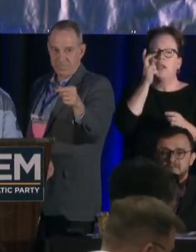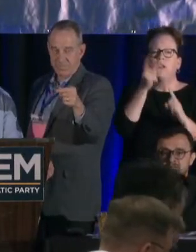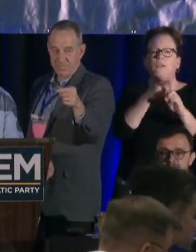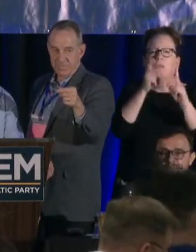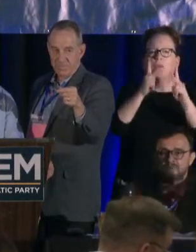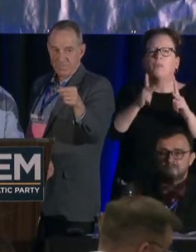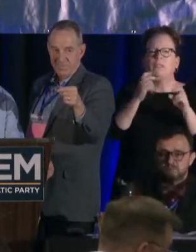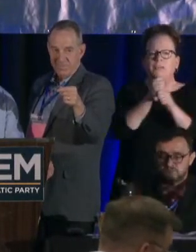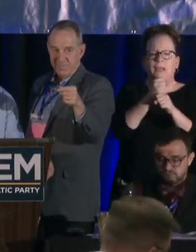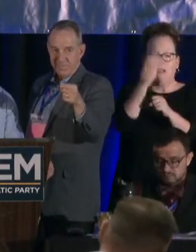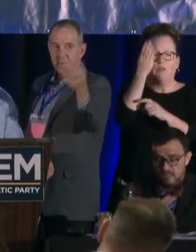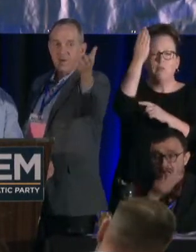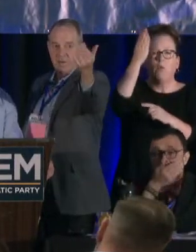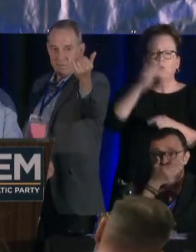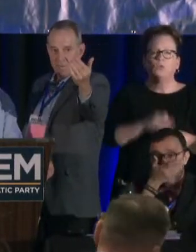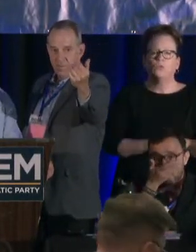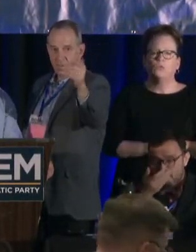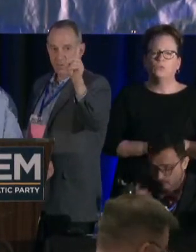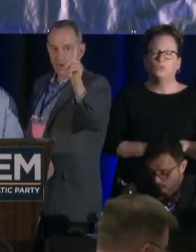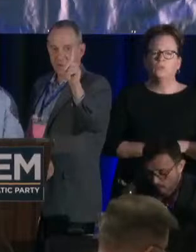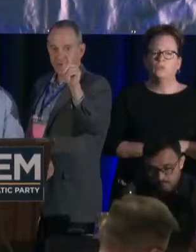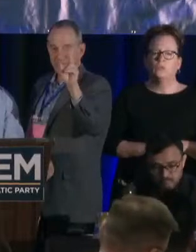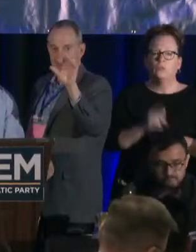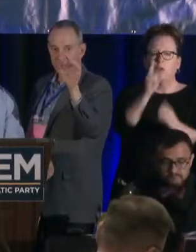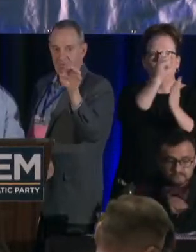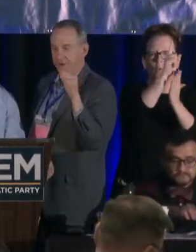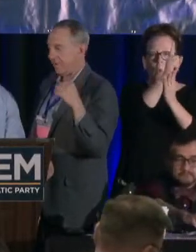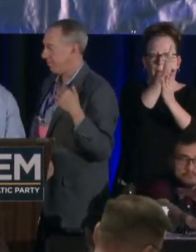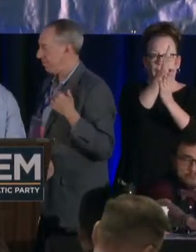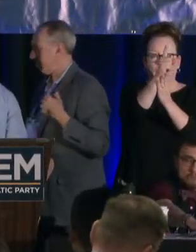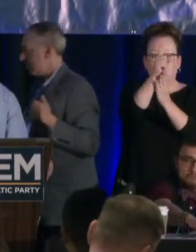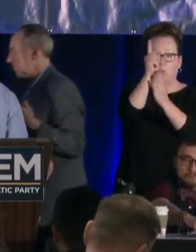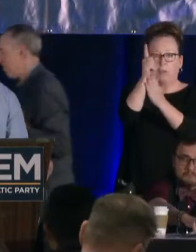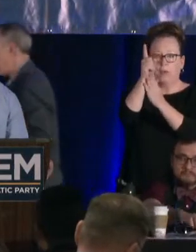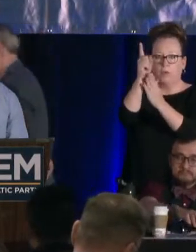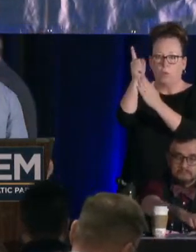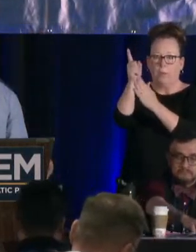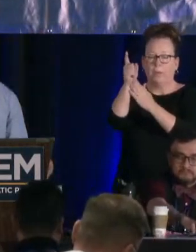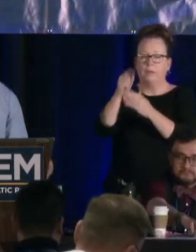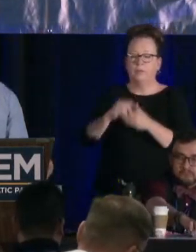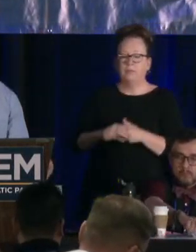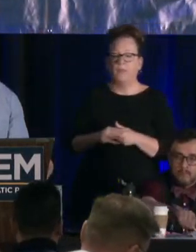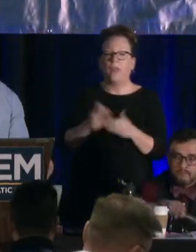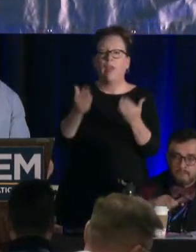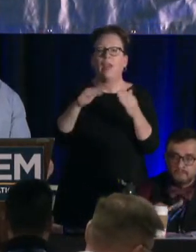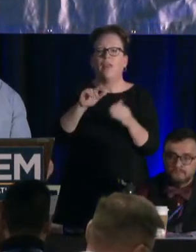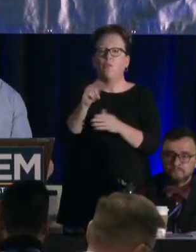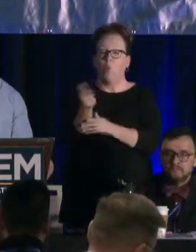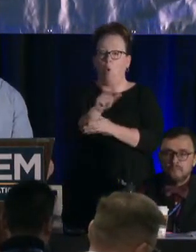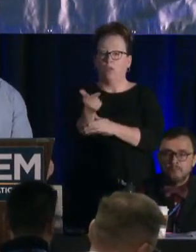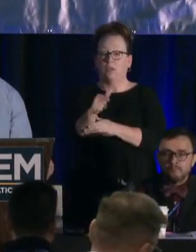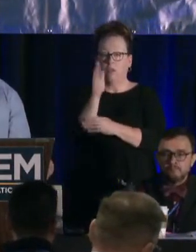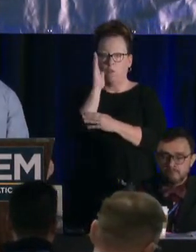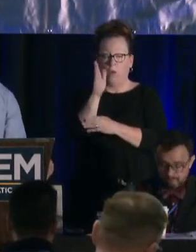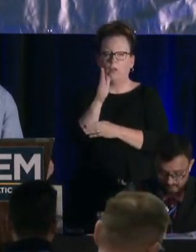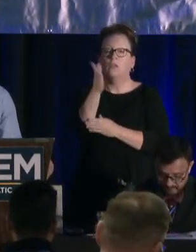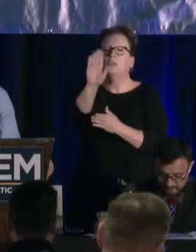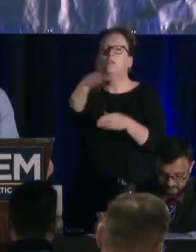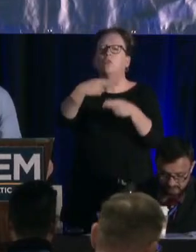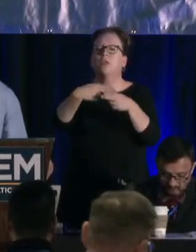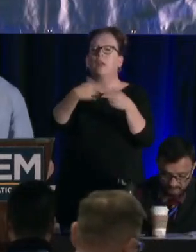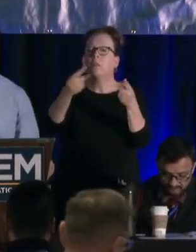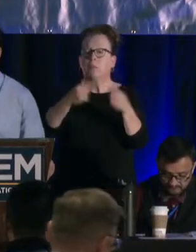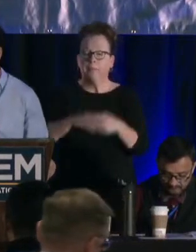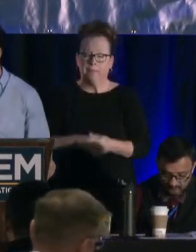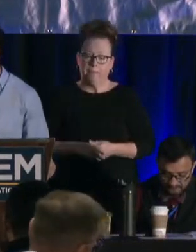motion. Ask them. 1 minute each, and alternate. 1 minute each, and then we'll alternate. So just say your name and then